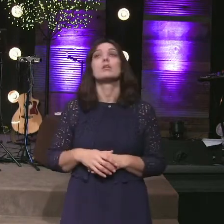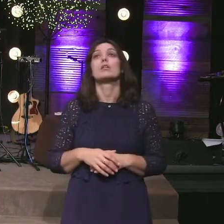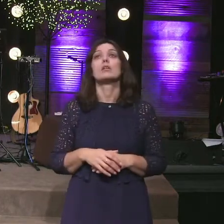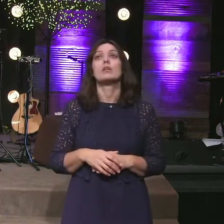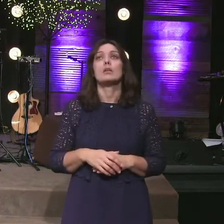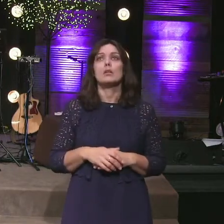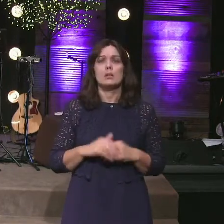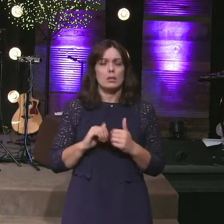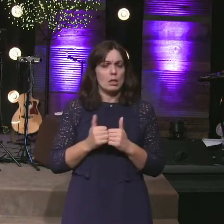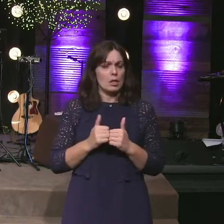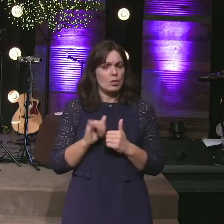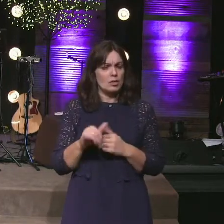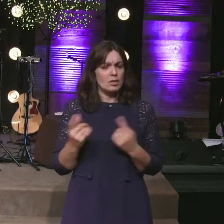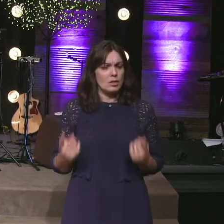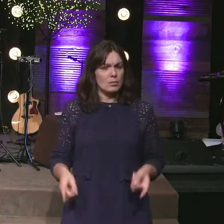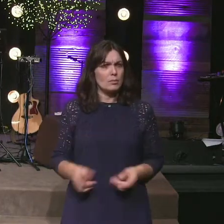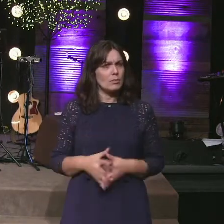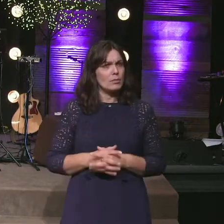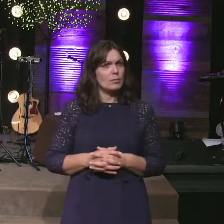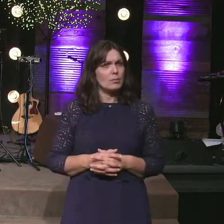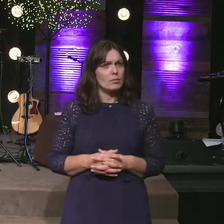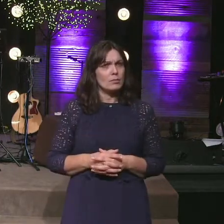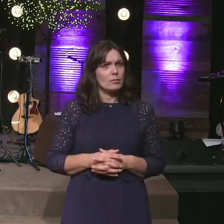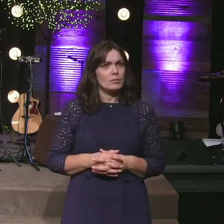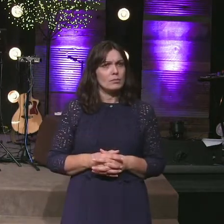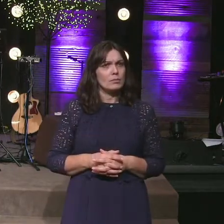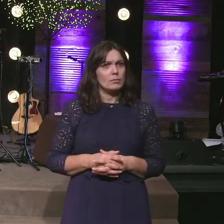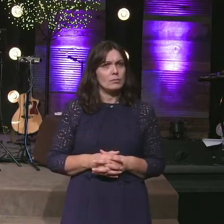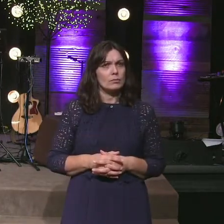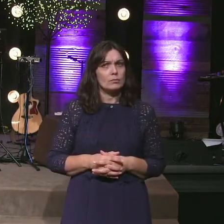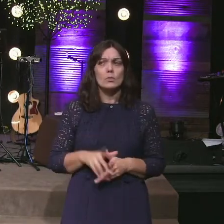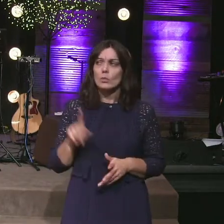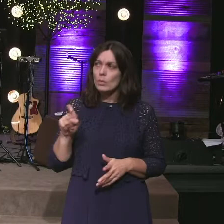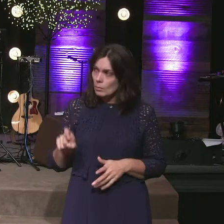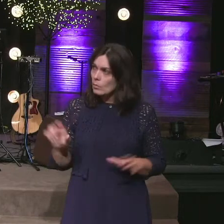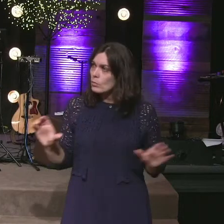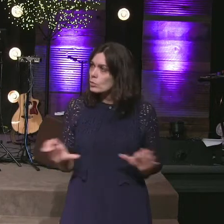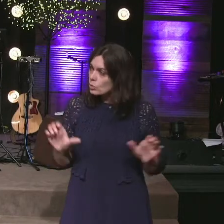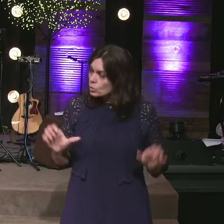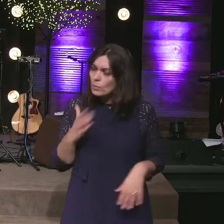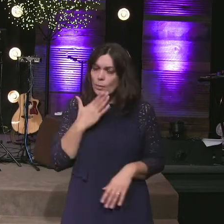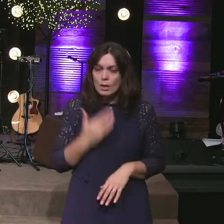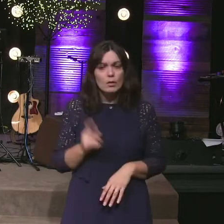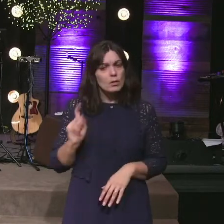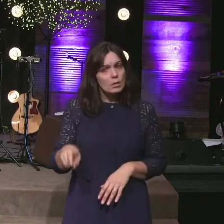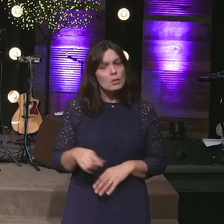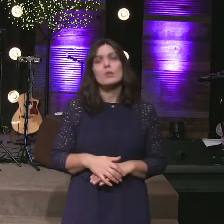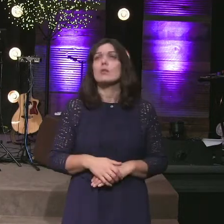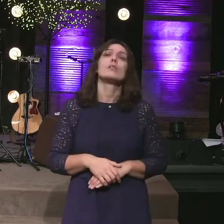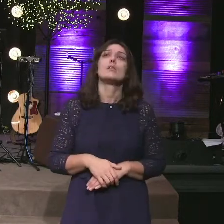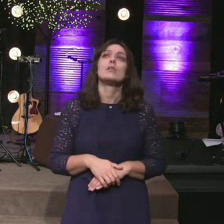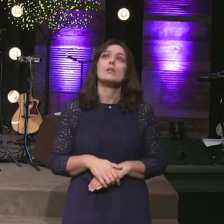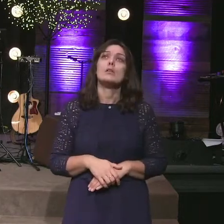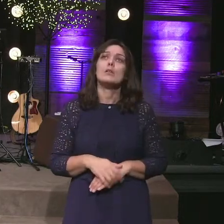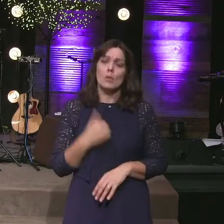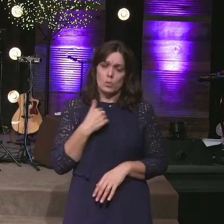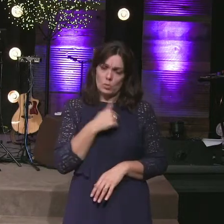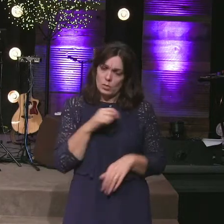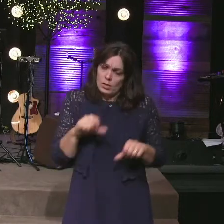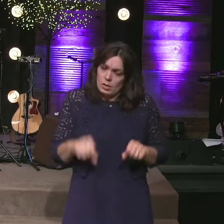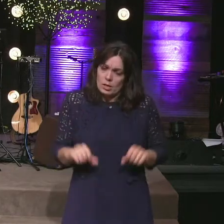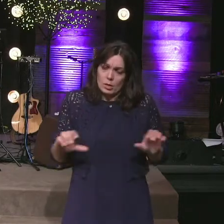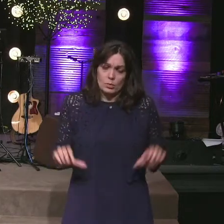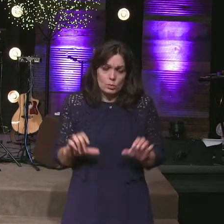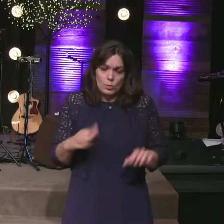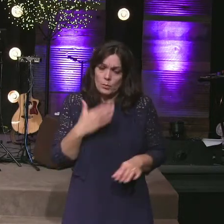that happen? We have to do better than that. We can do better than that. We have